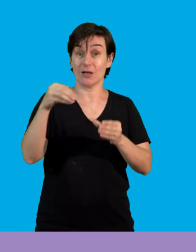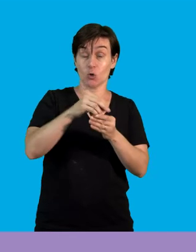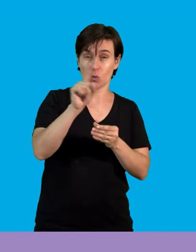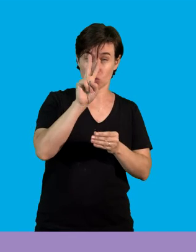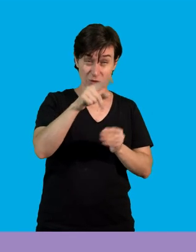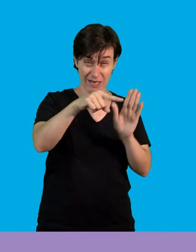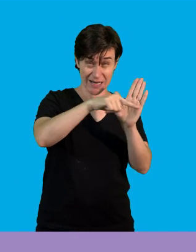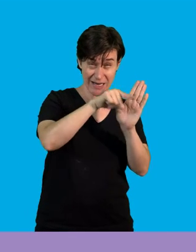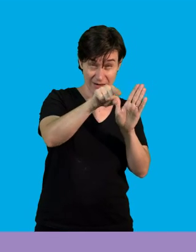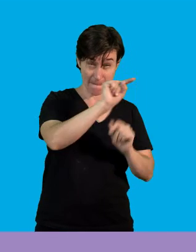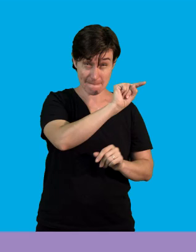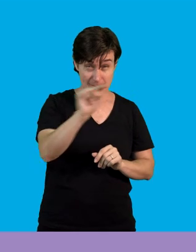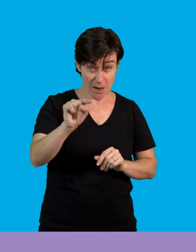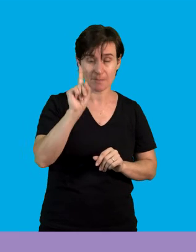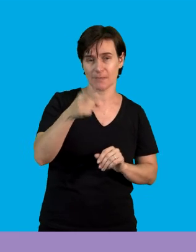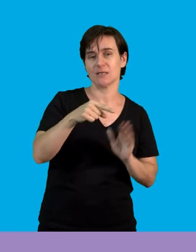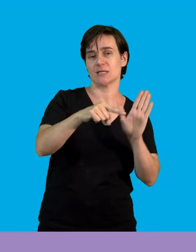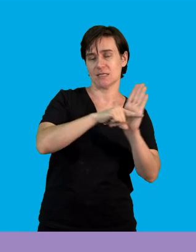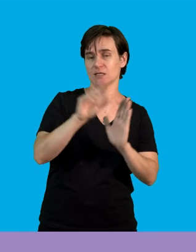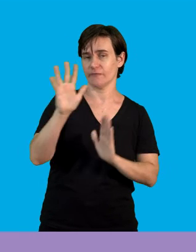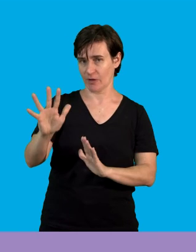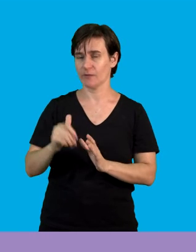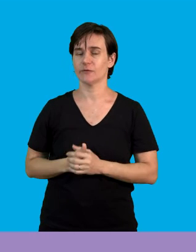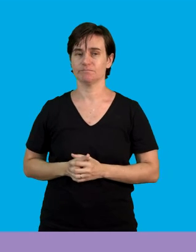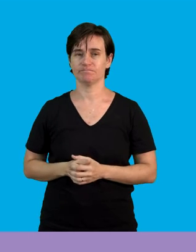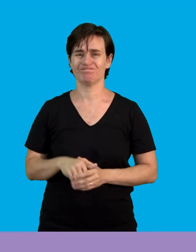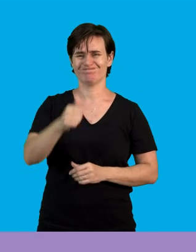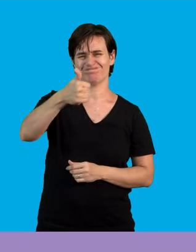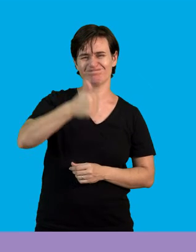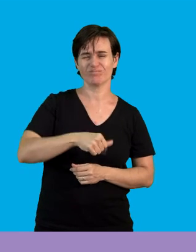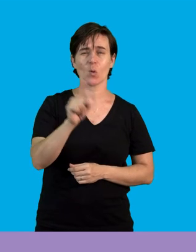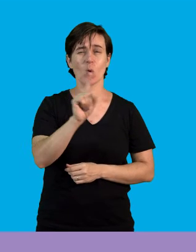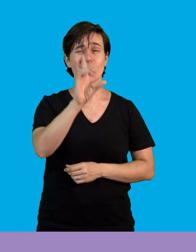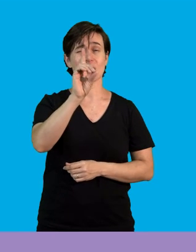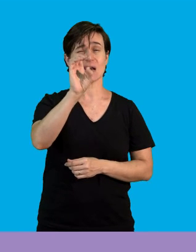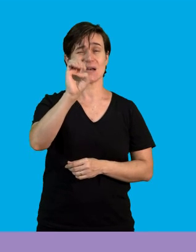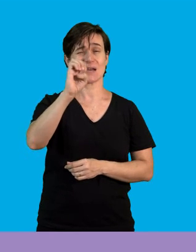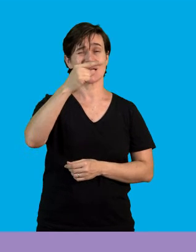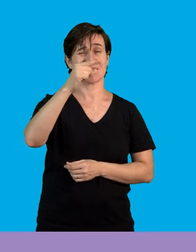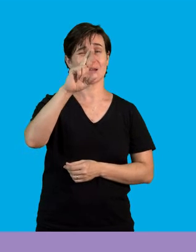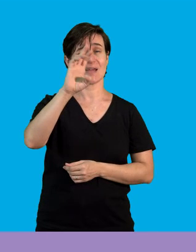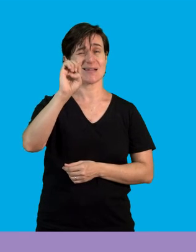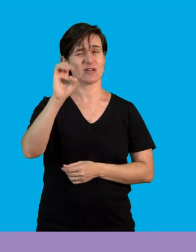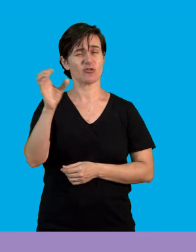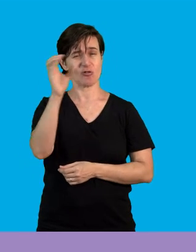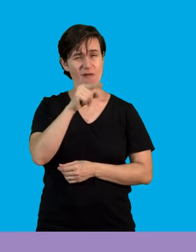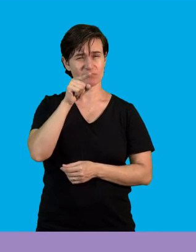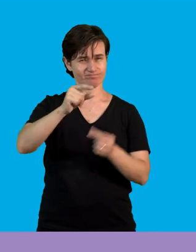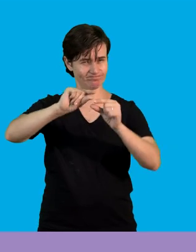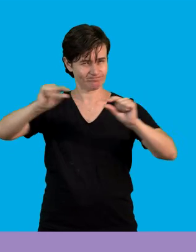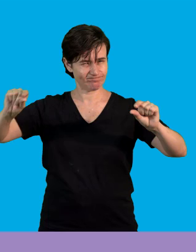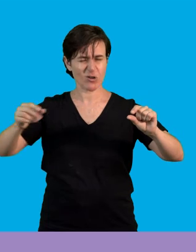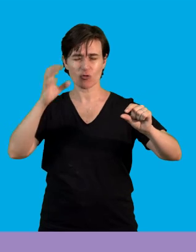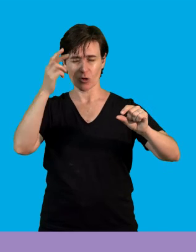also need to write the sign as well. The next question is, what is the degree of the expression? Now, degree,